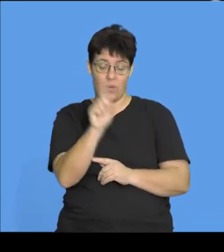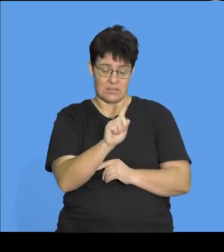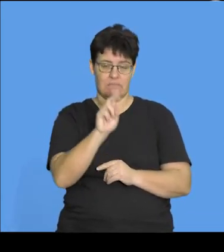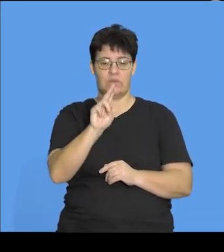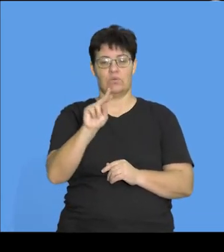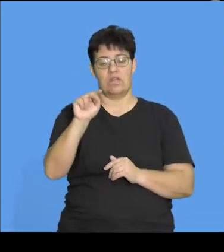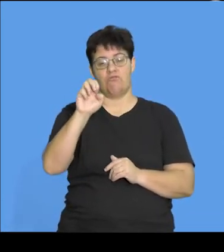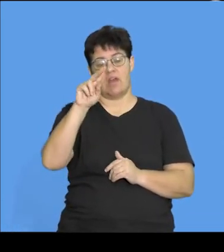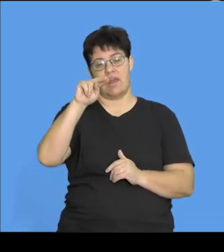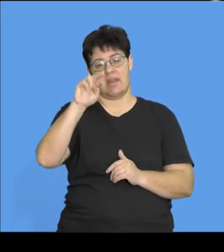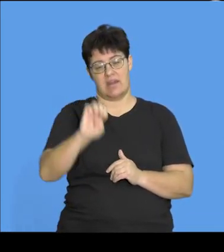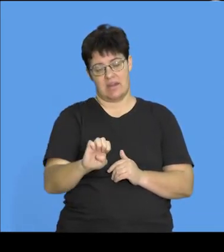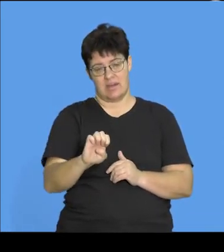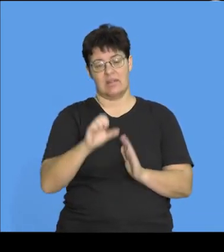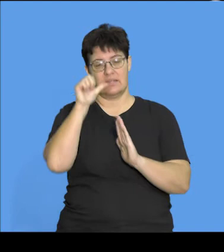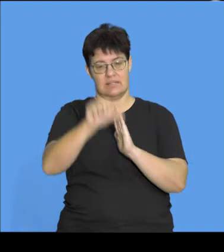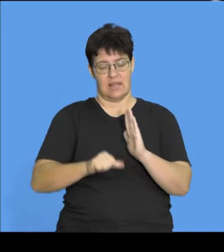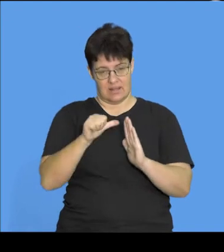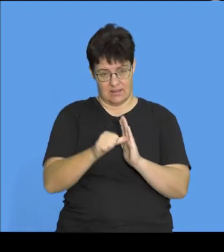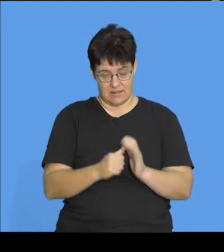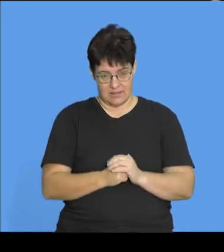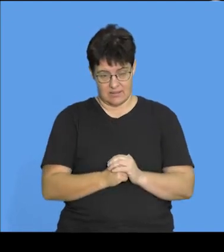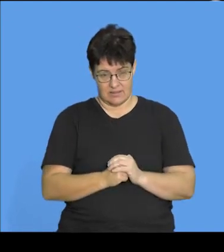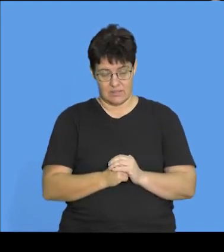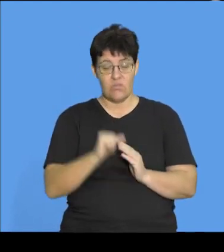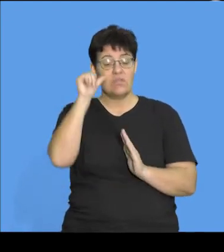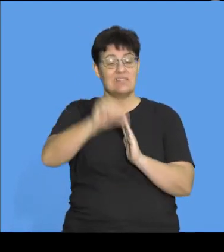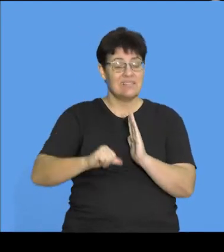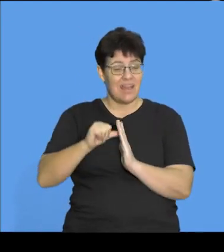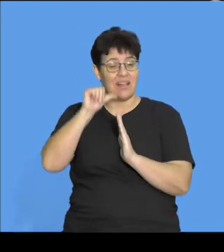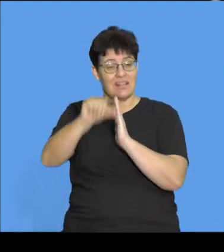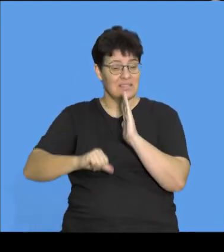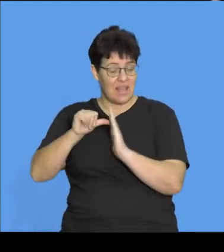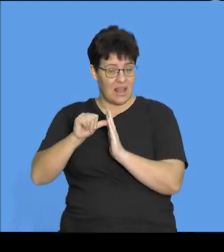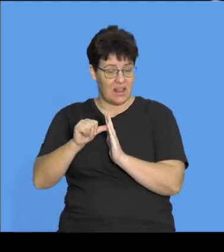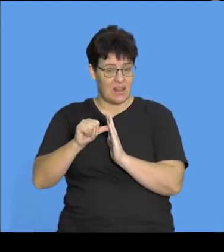So the events that occur on a cyclic basis in the uterus are